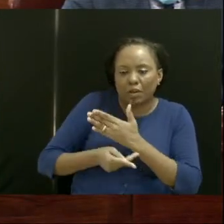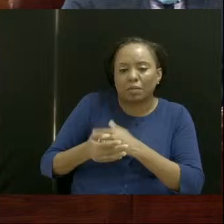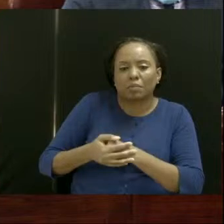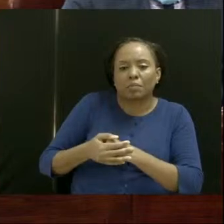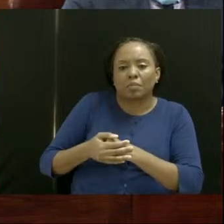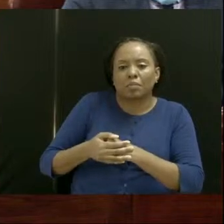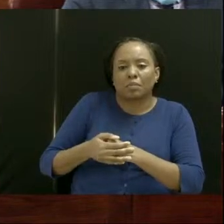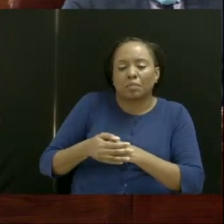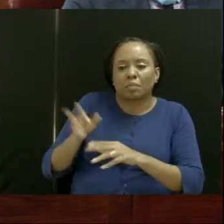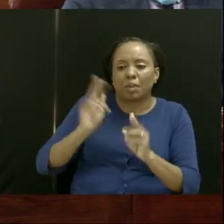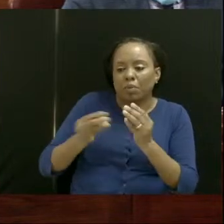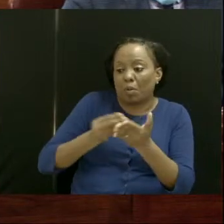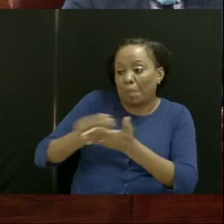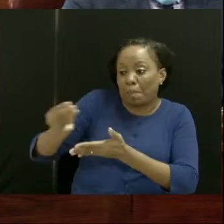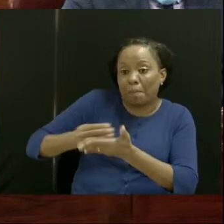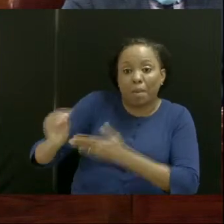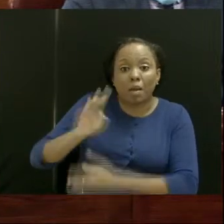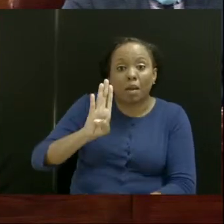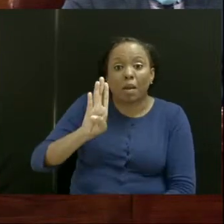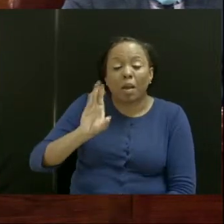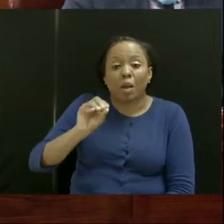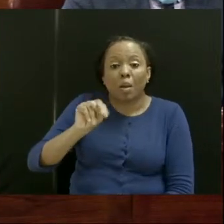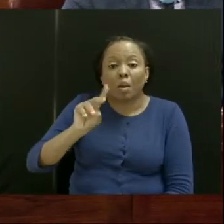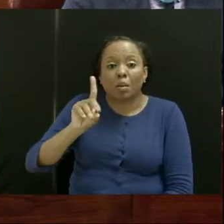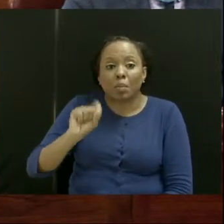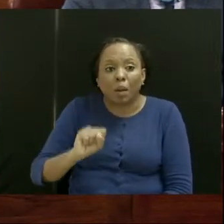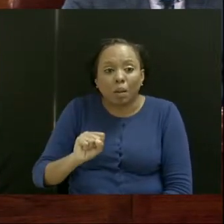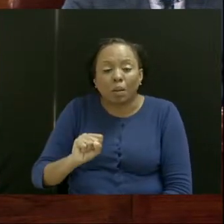works program, hopefully which would generate employment.